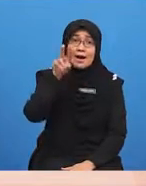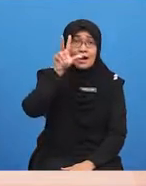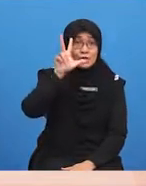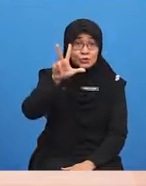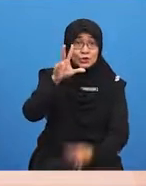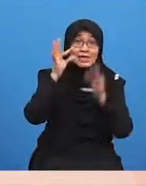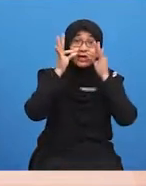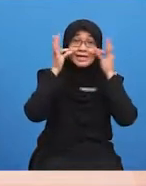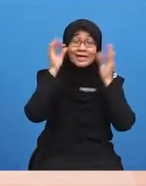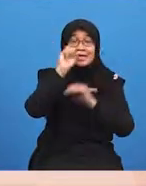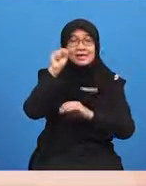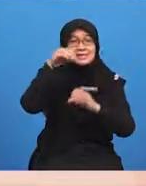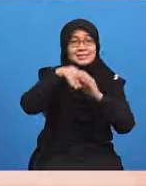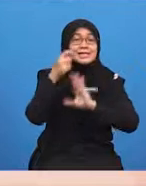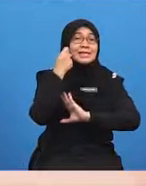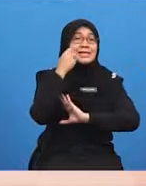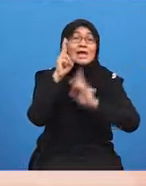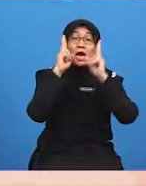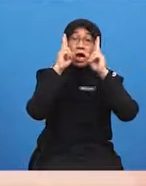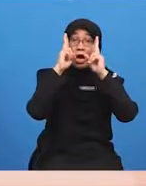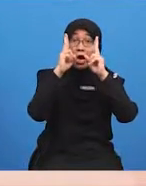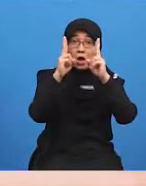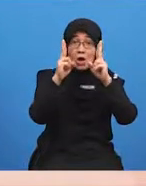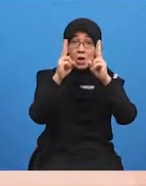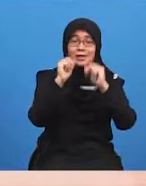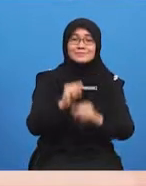There are three cats in the hall.